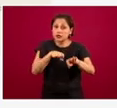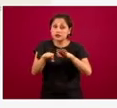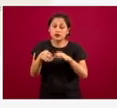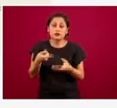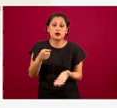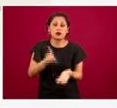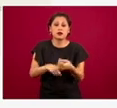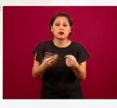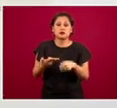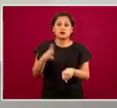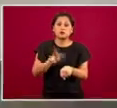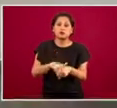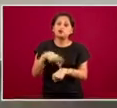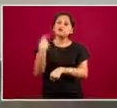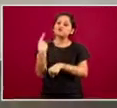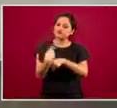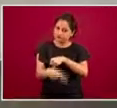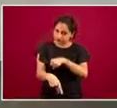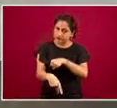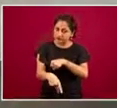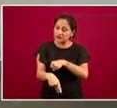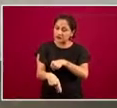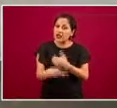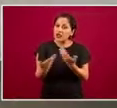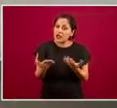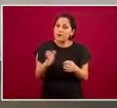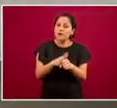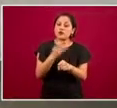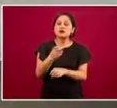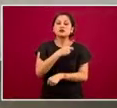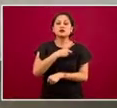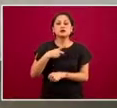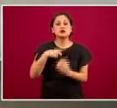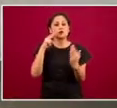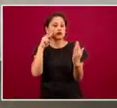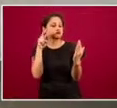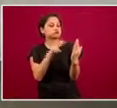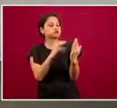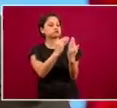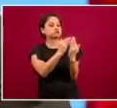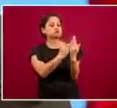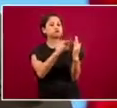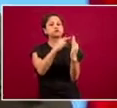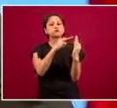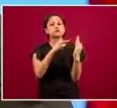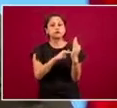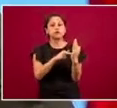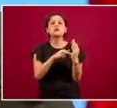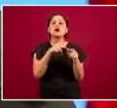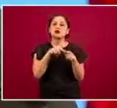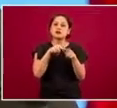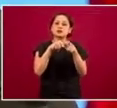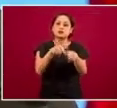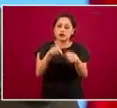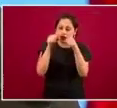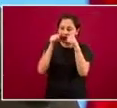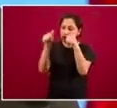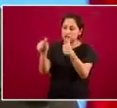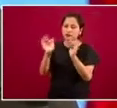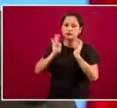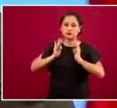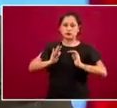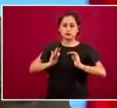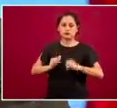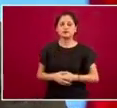is the health personnel in general. So they should have all the information to be protected when carrying out